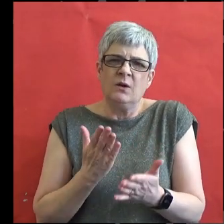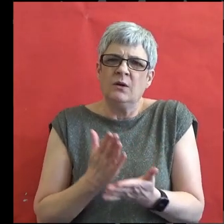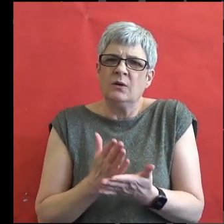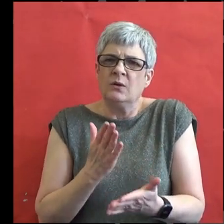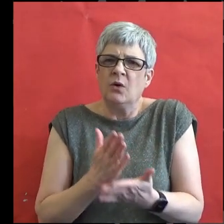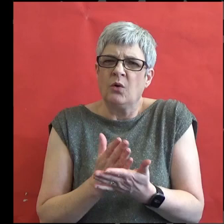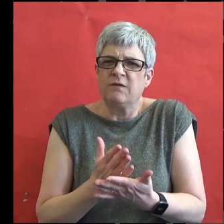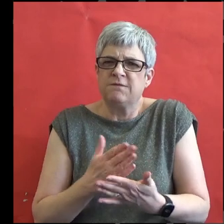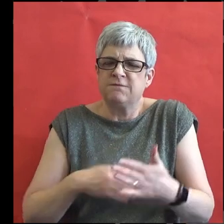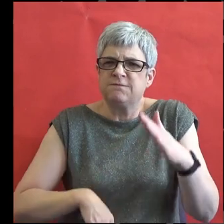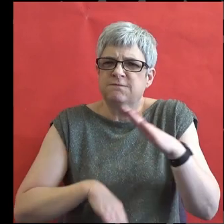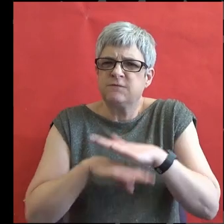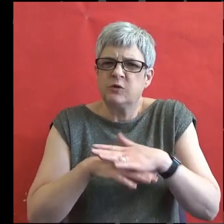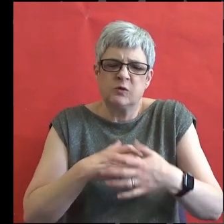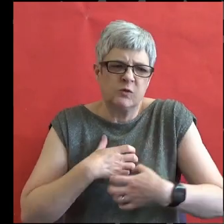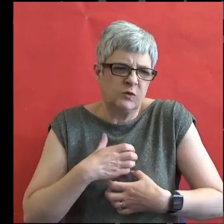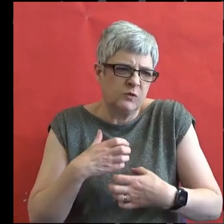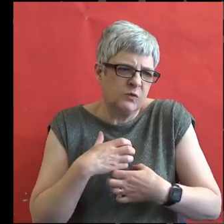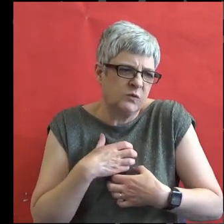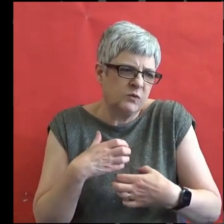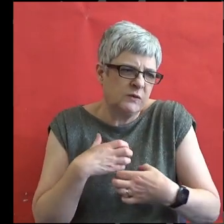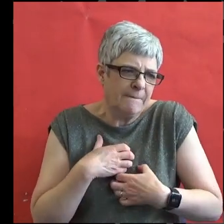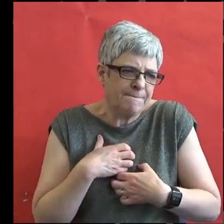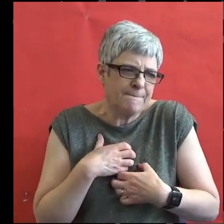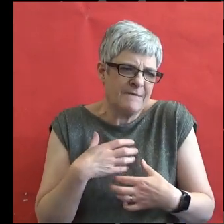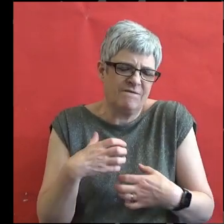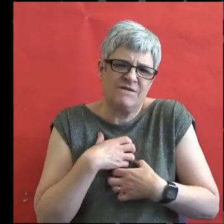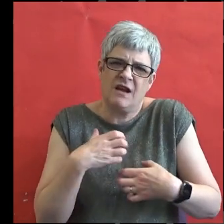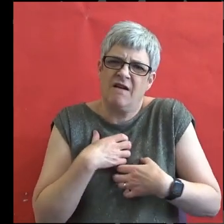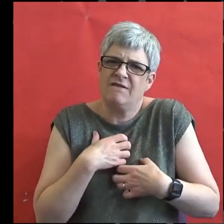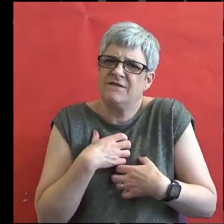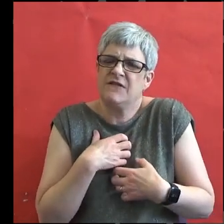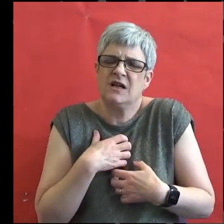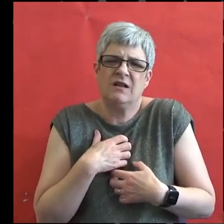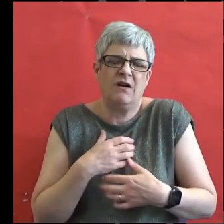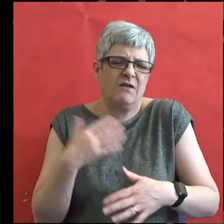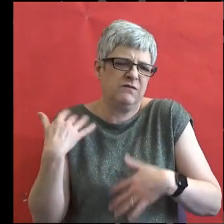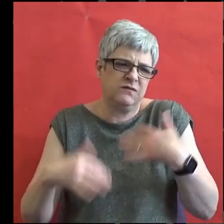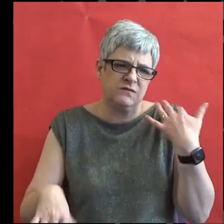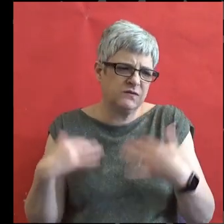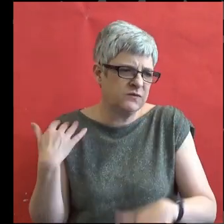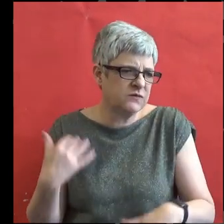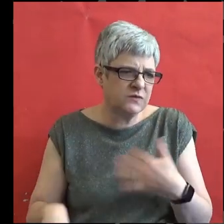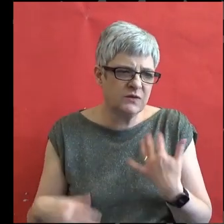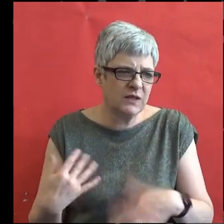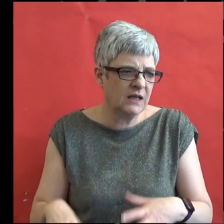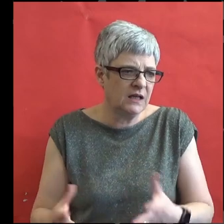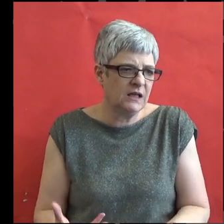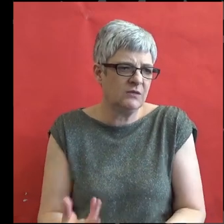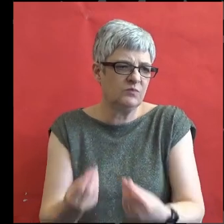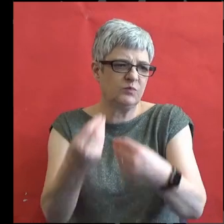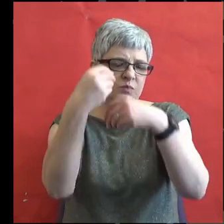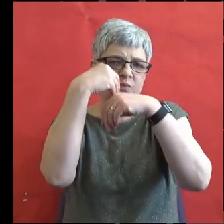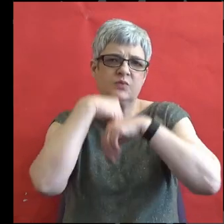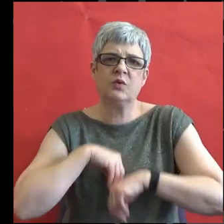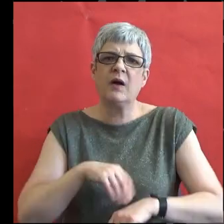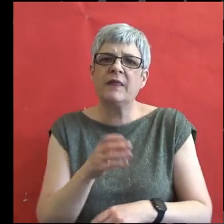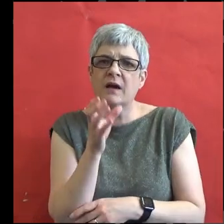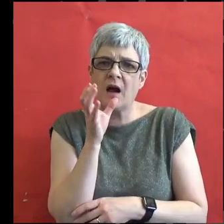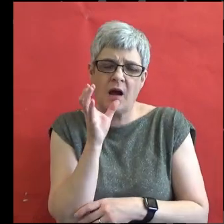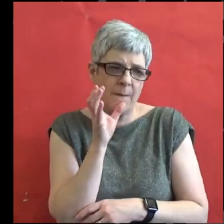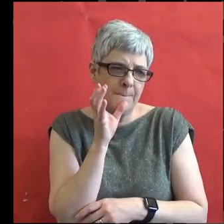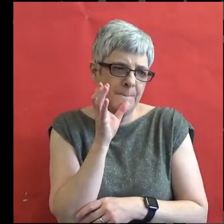Though full of dread and fearful of the anguish, he drank the